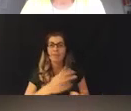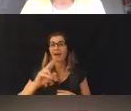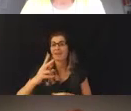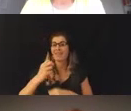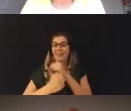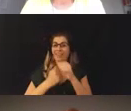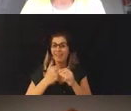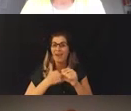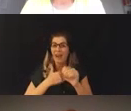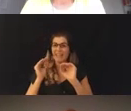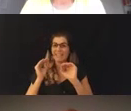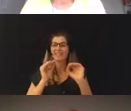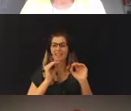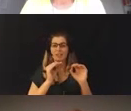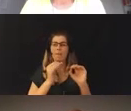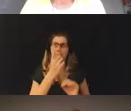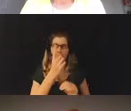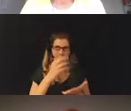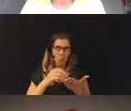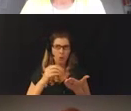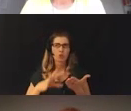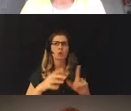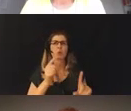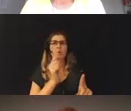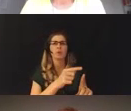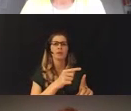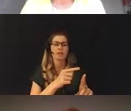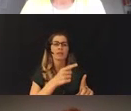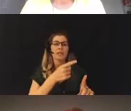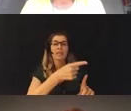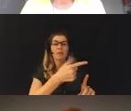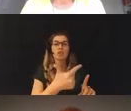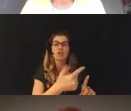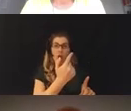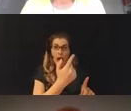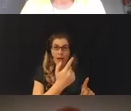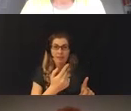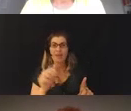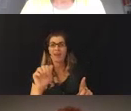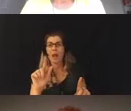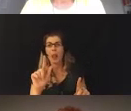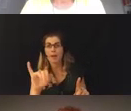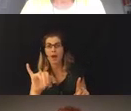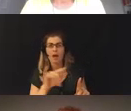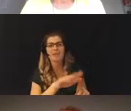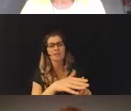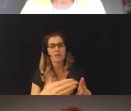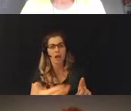at Poly, we had a student who was shot and we lost an alumni to gun violence.